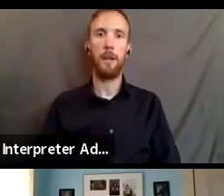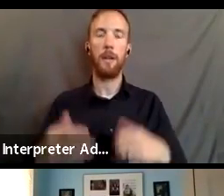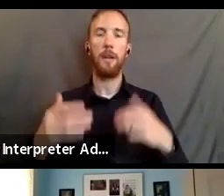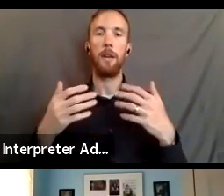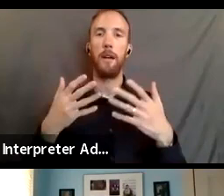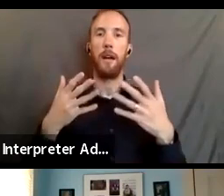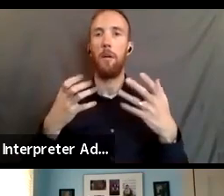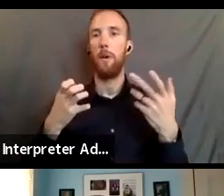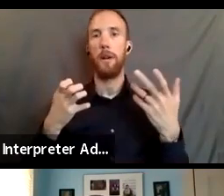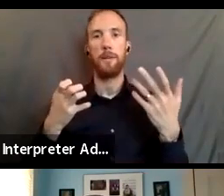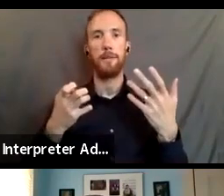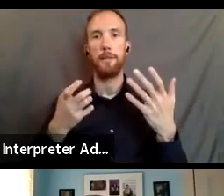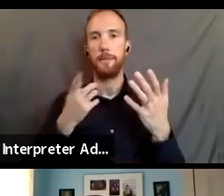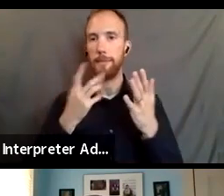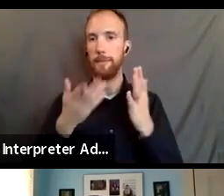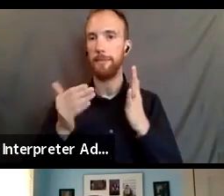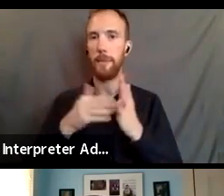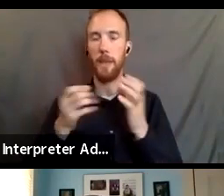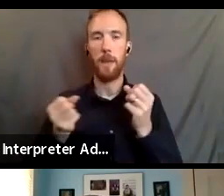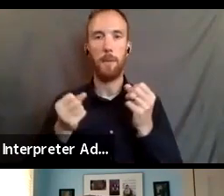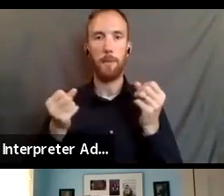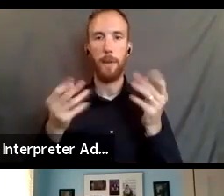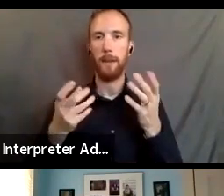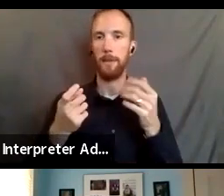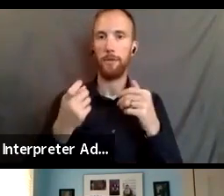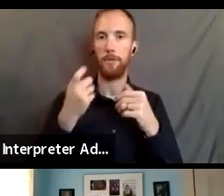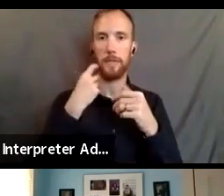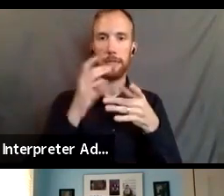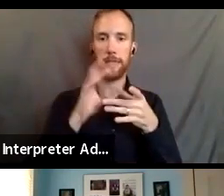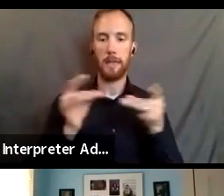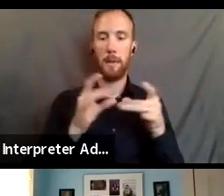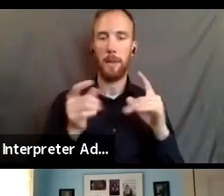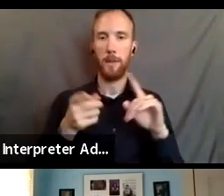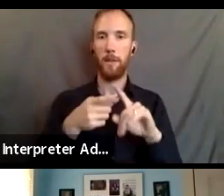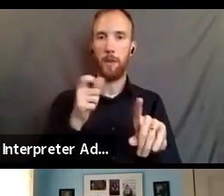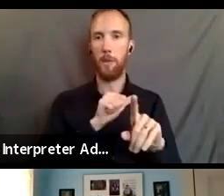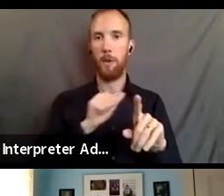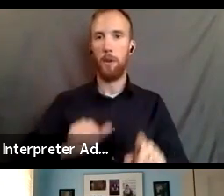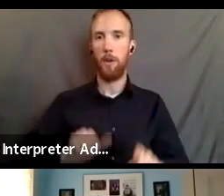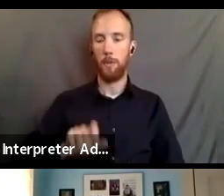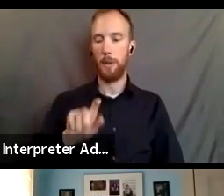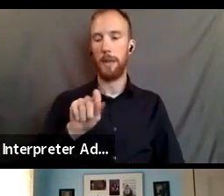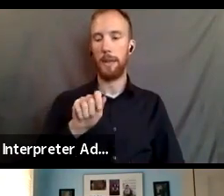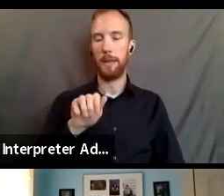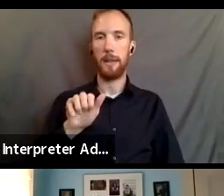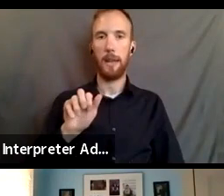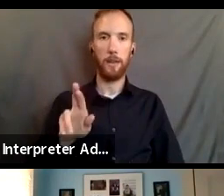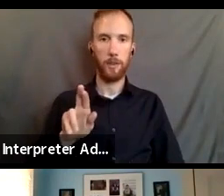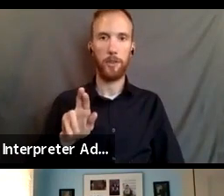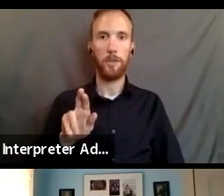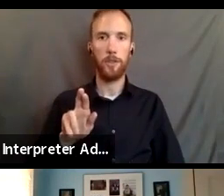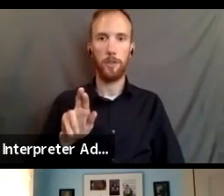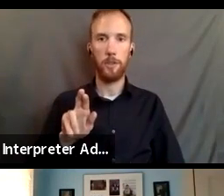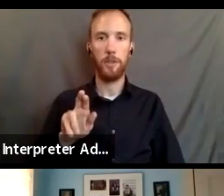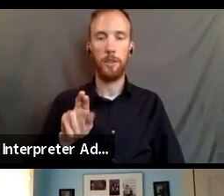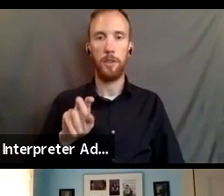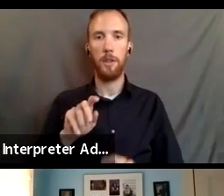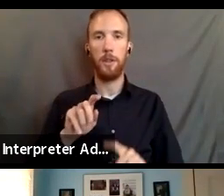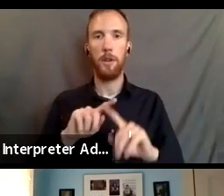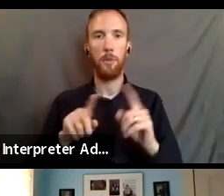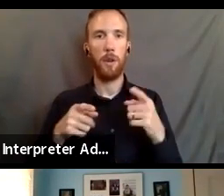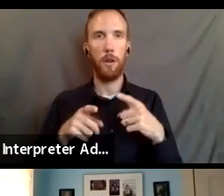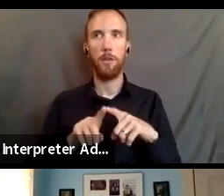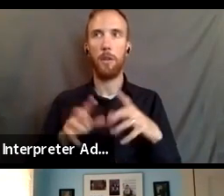made by alden woman janae taylor not only for collette breed but also a moment of